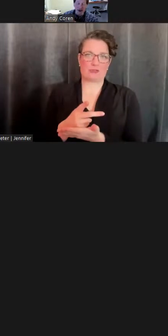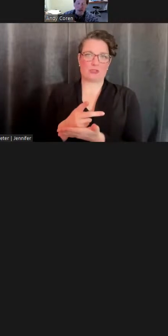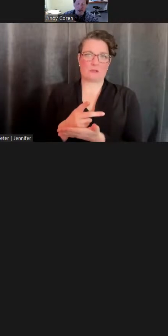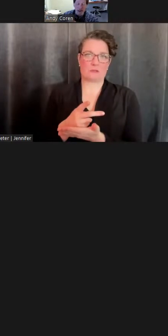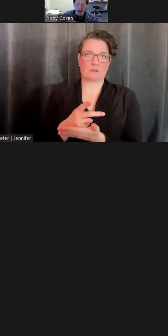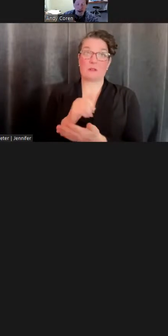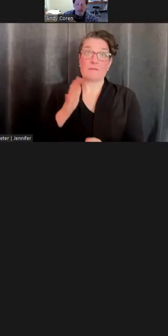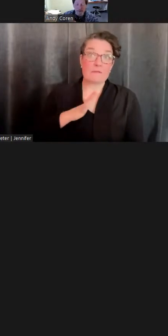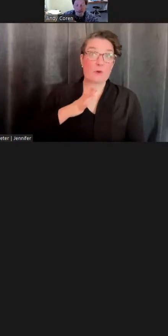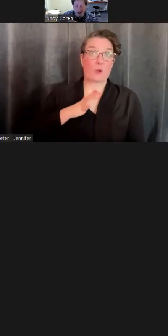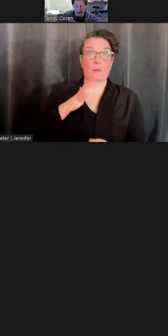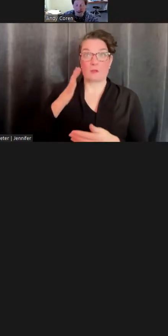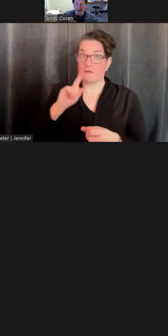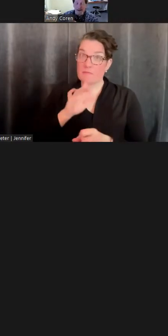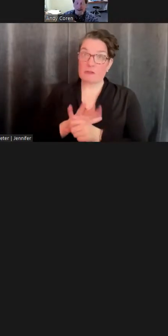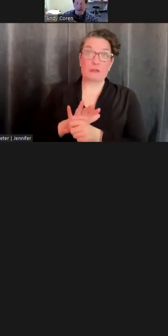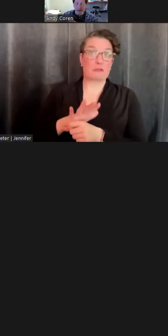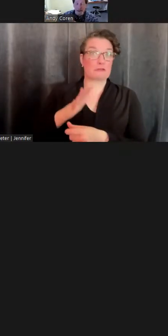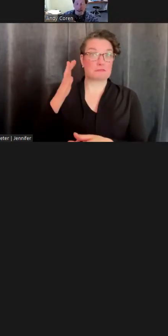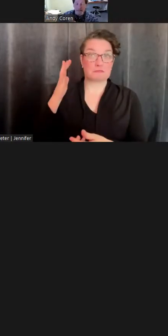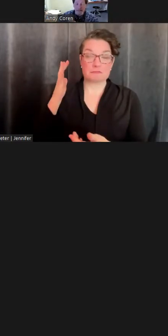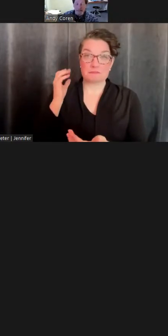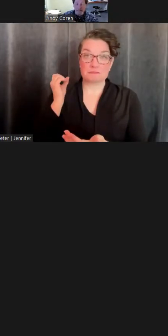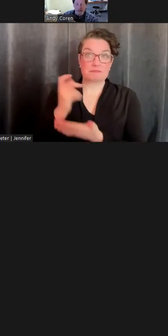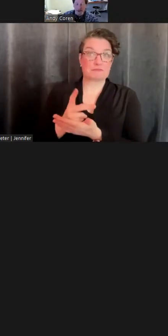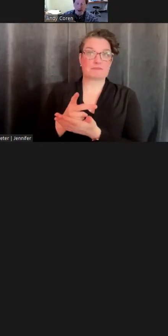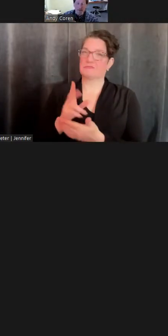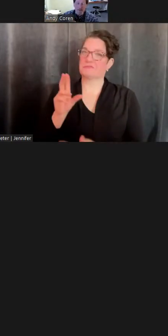is when they are fully